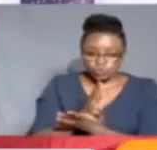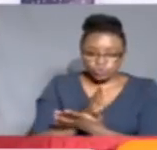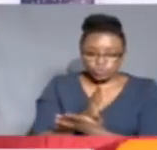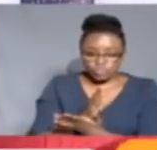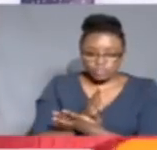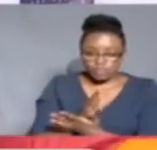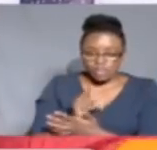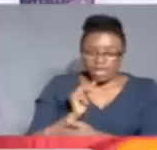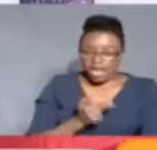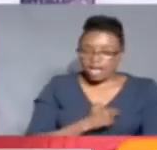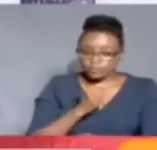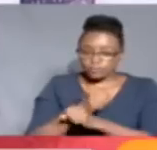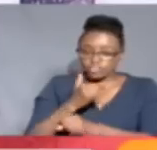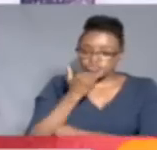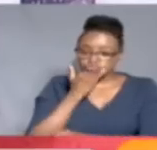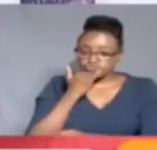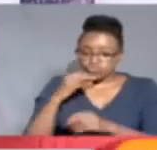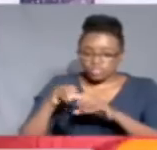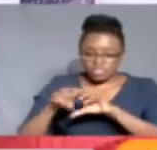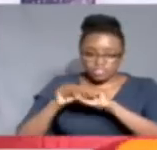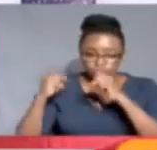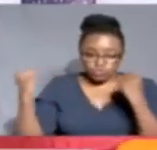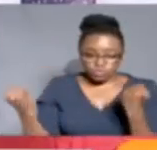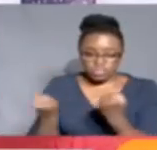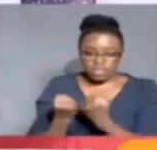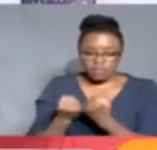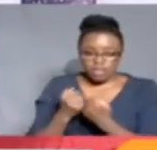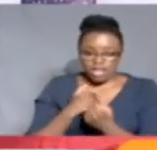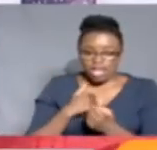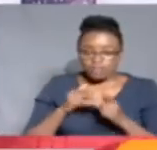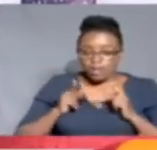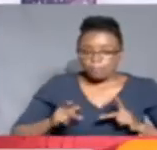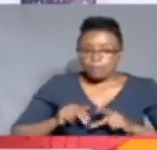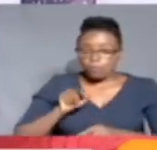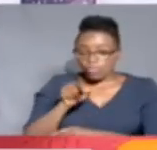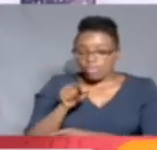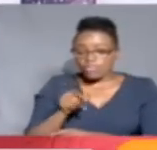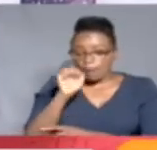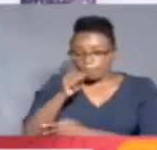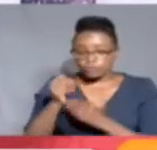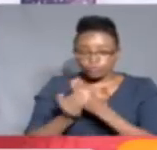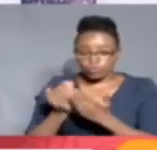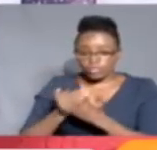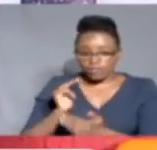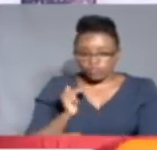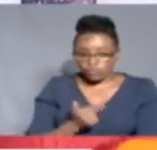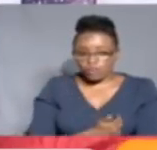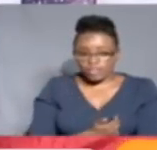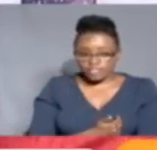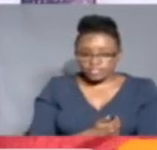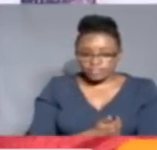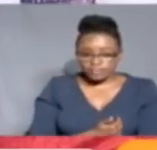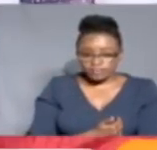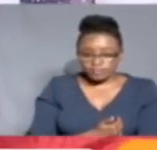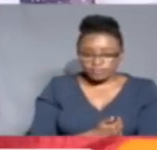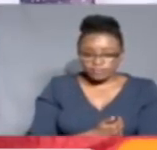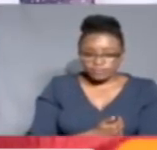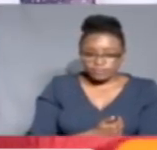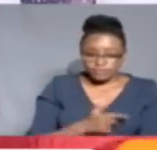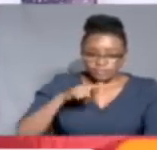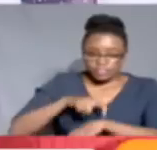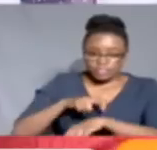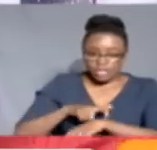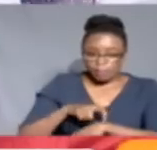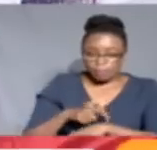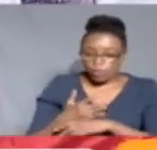even though we did wrong in the society, there are still people who can care for us. Mm-hmm. When we